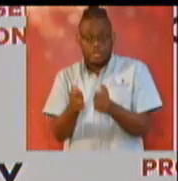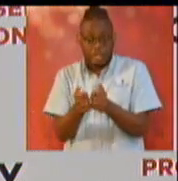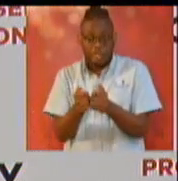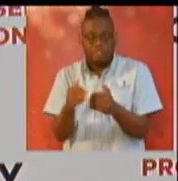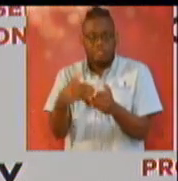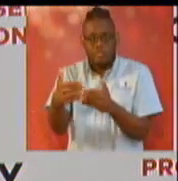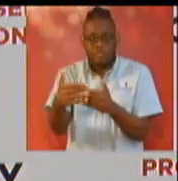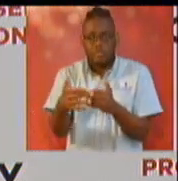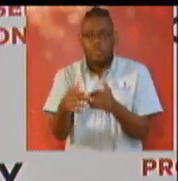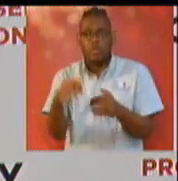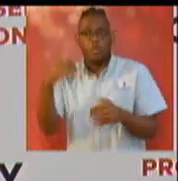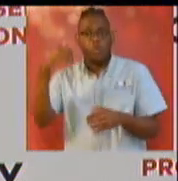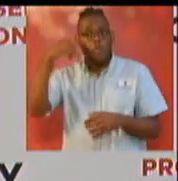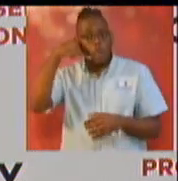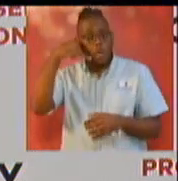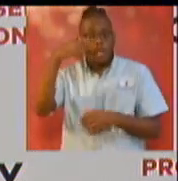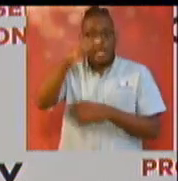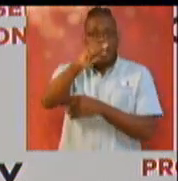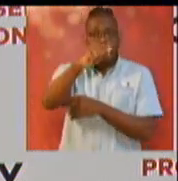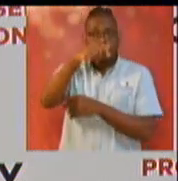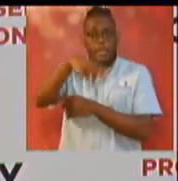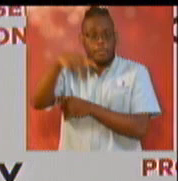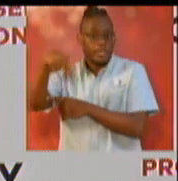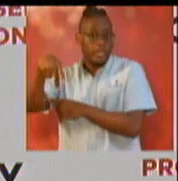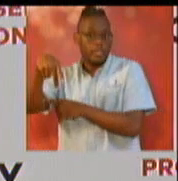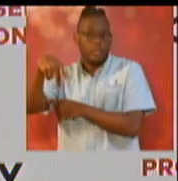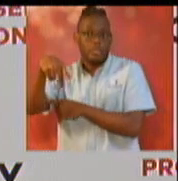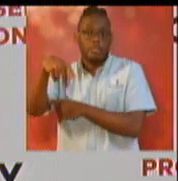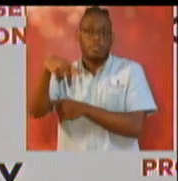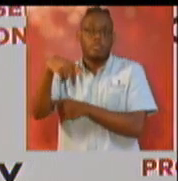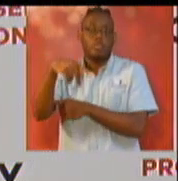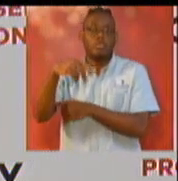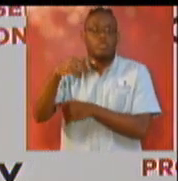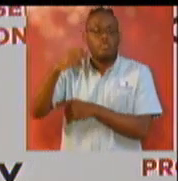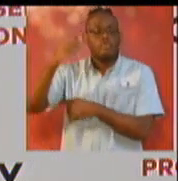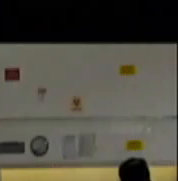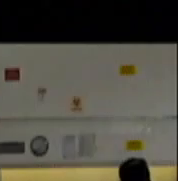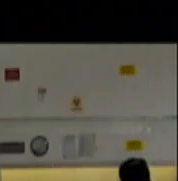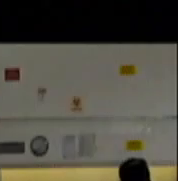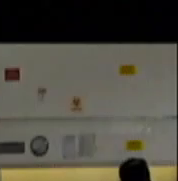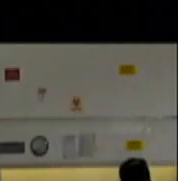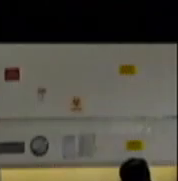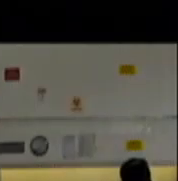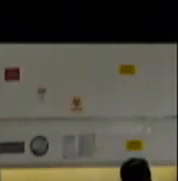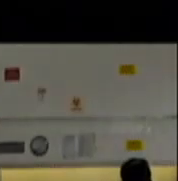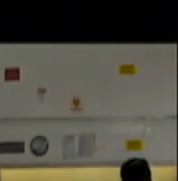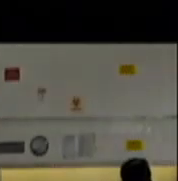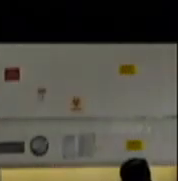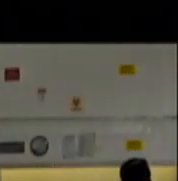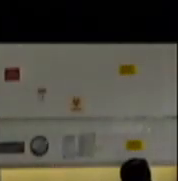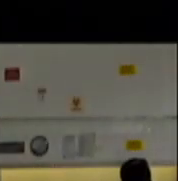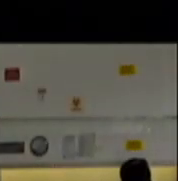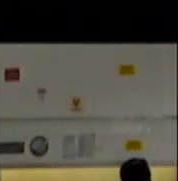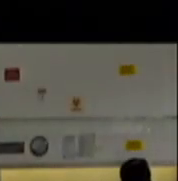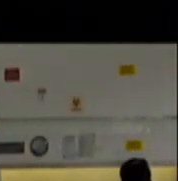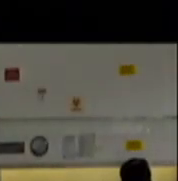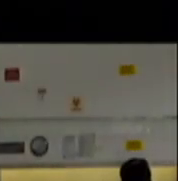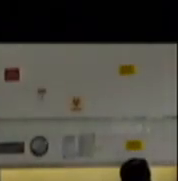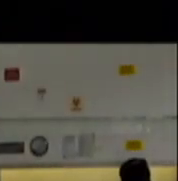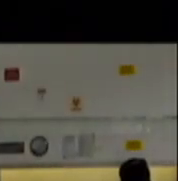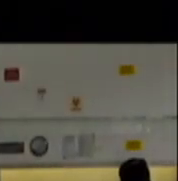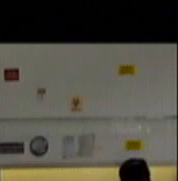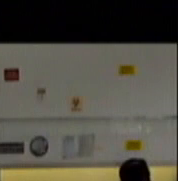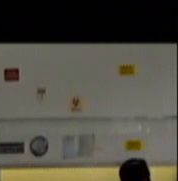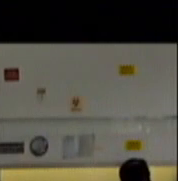applications to remind persons when their second dose is. The minister also gave some insight into how the